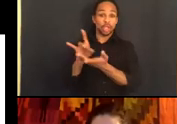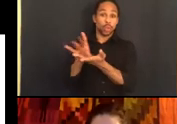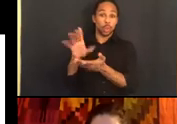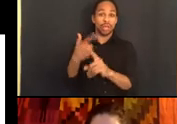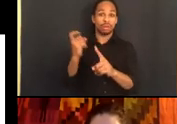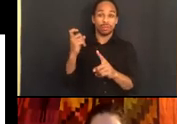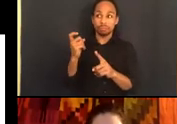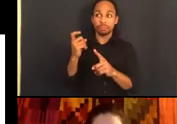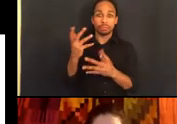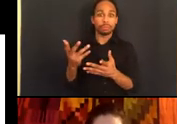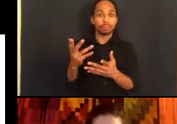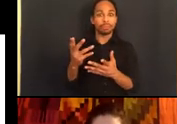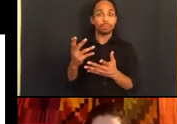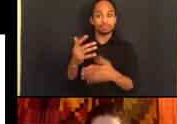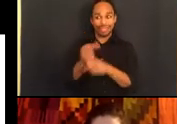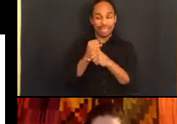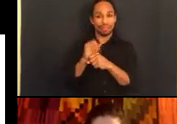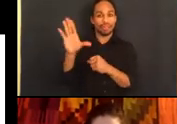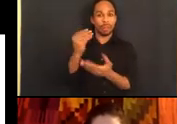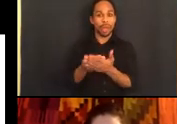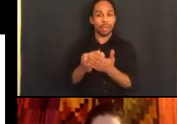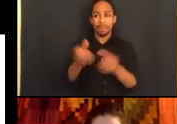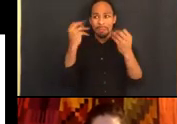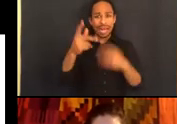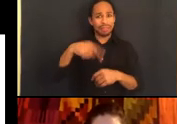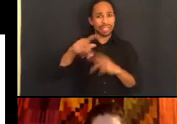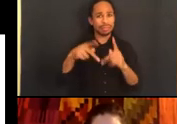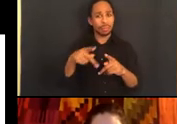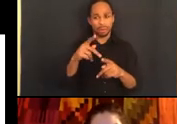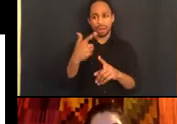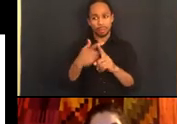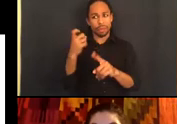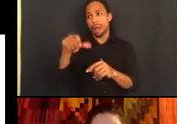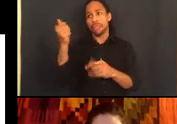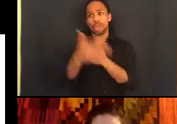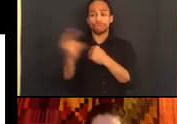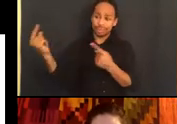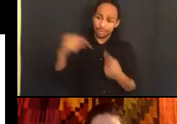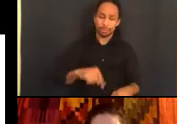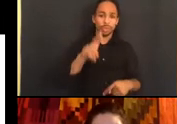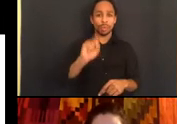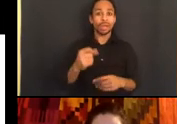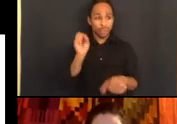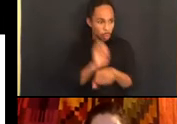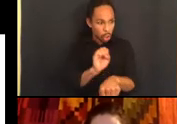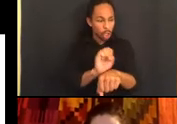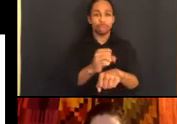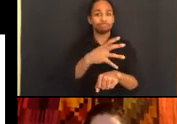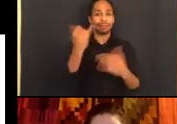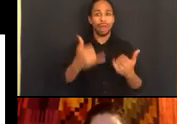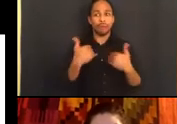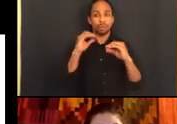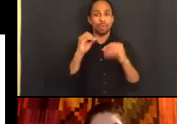just wrong. So many immigrants are essential workers risking their lives during this crisis, and others have no source of income and are in critical need of these